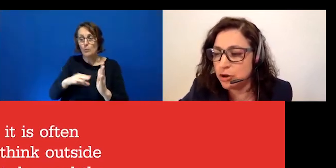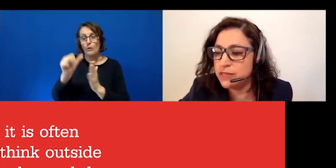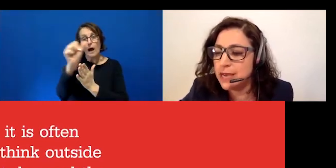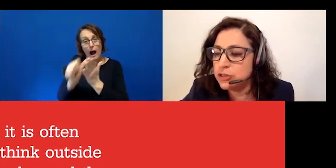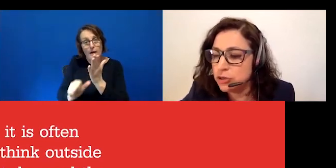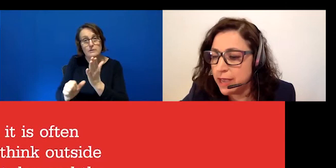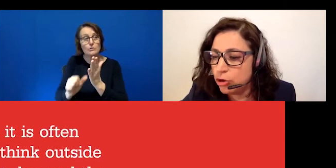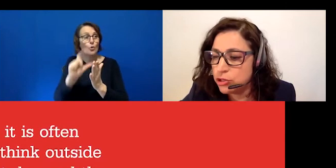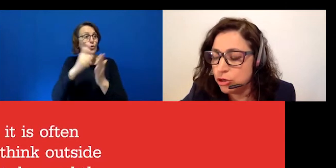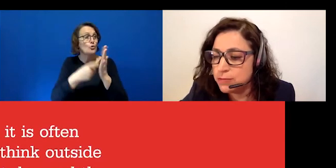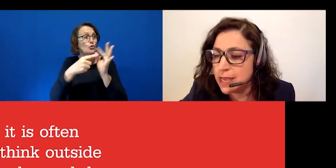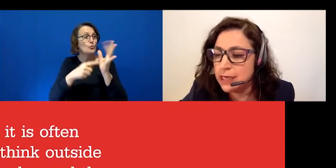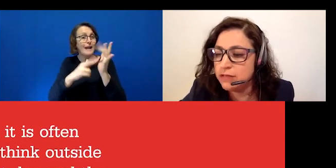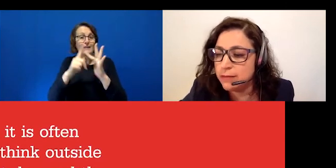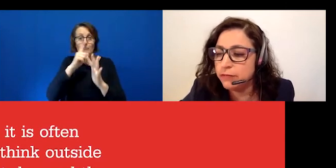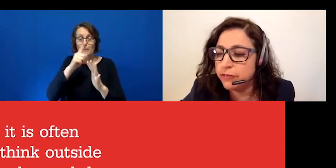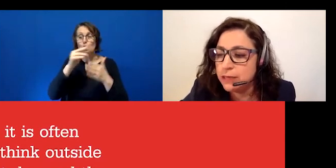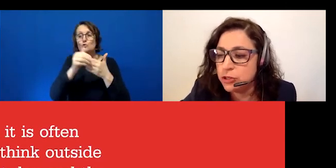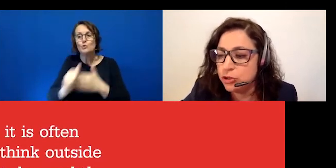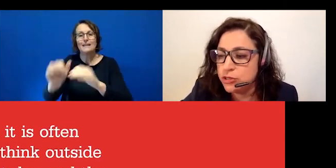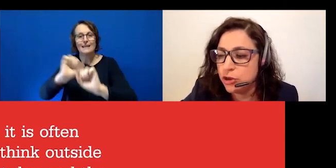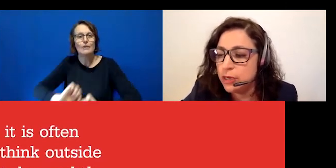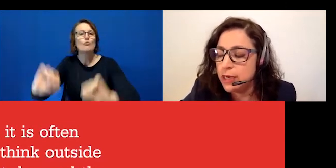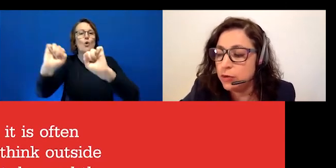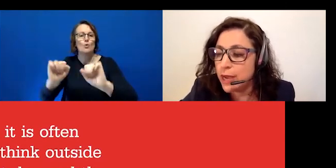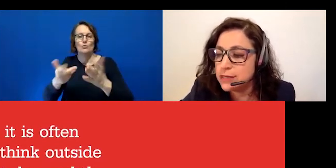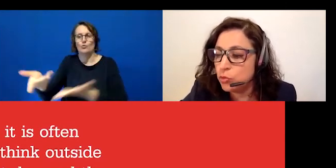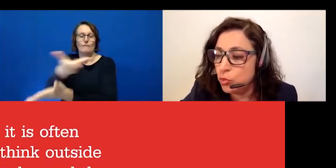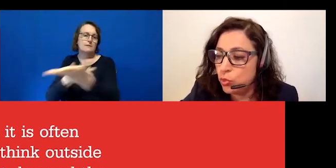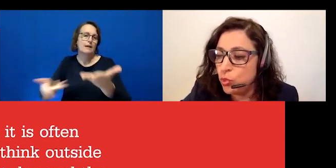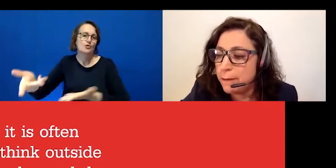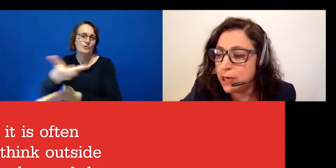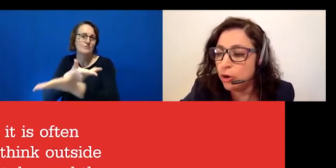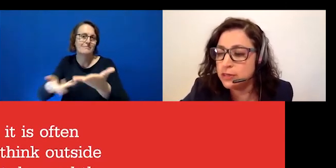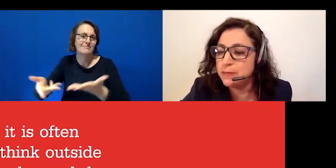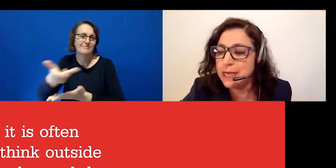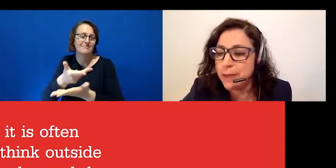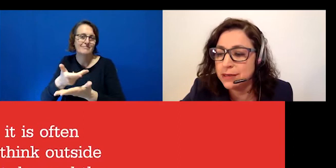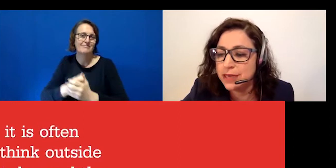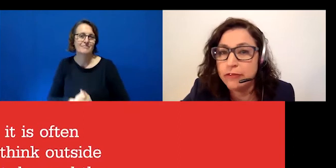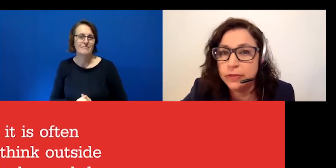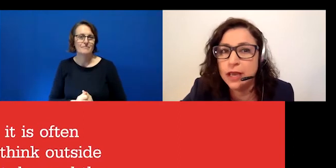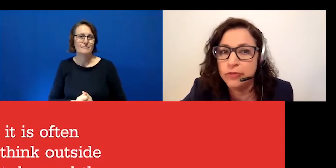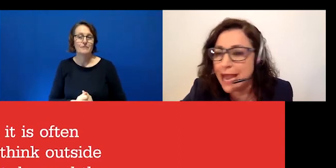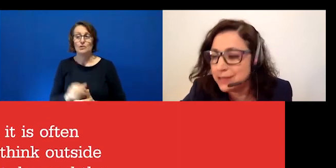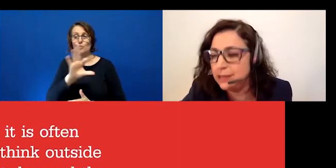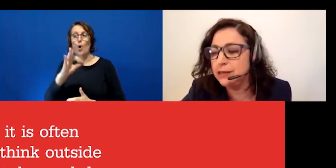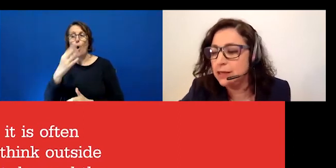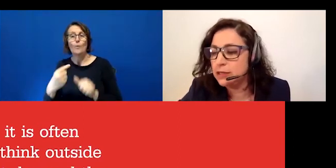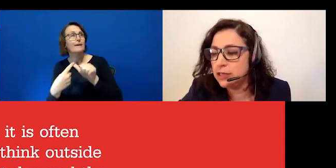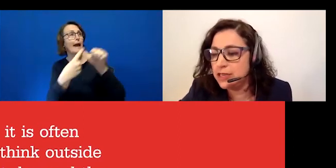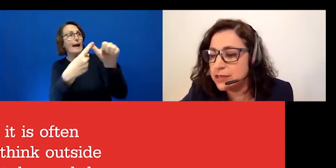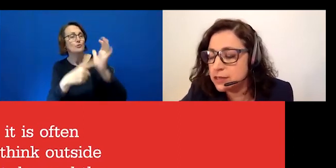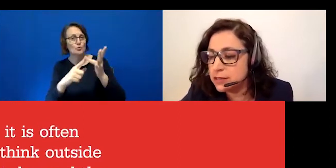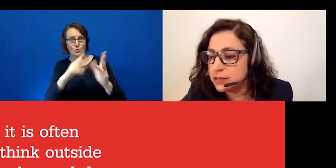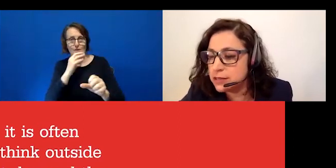these conversations on their own terms and give them the freedom to do so in ways that went beyond speaking back to government and reacting